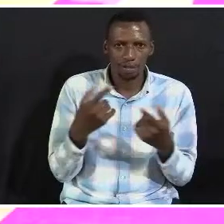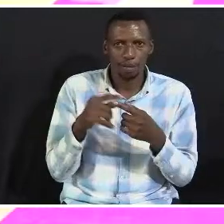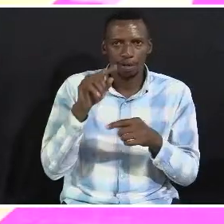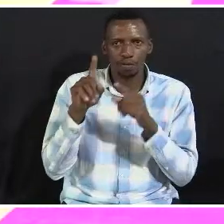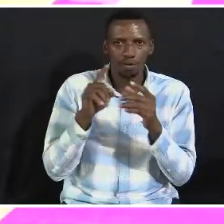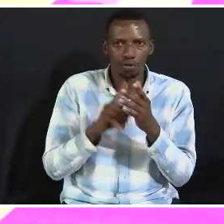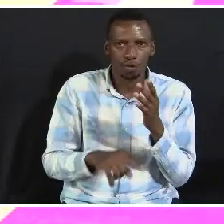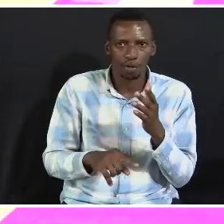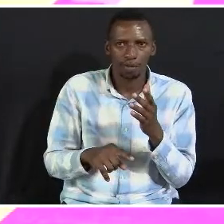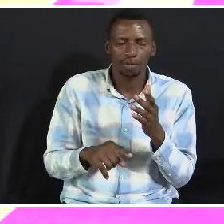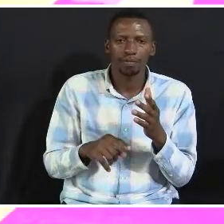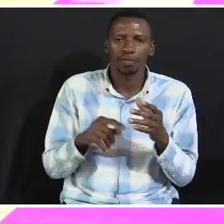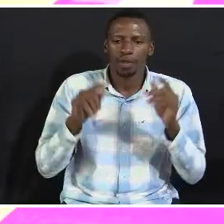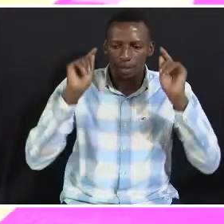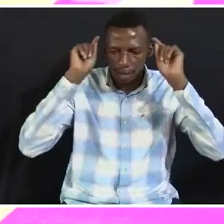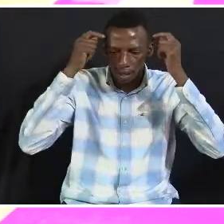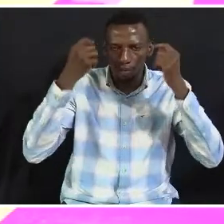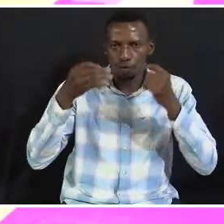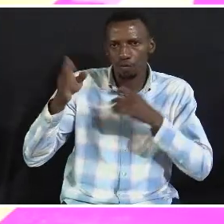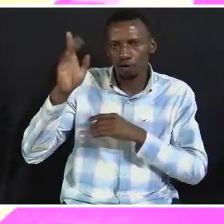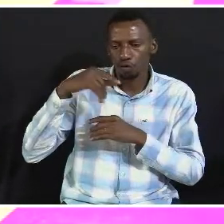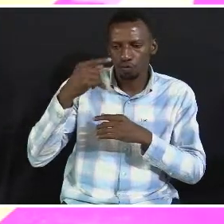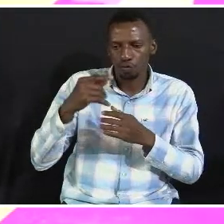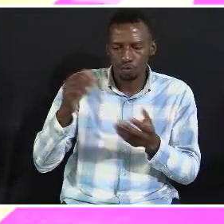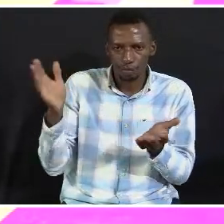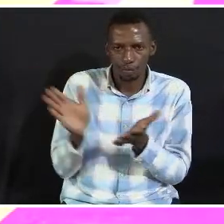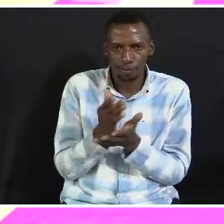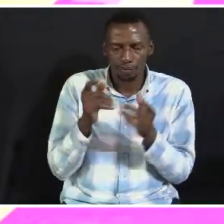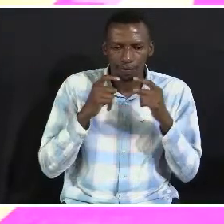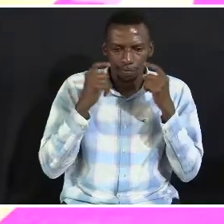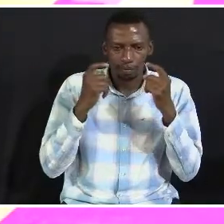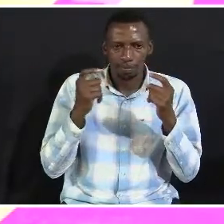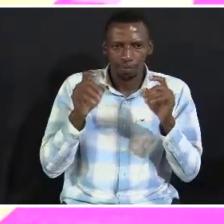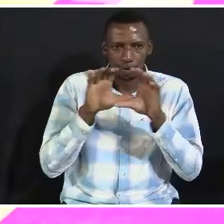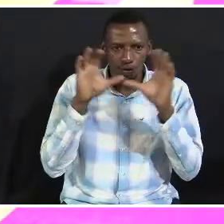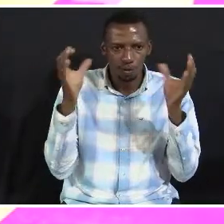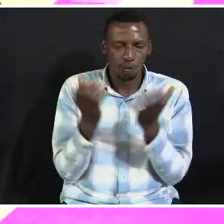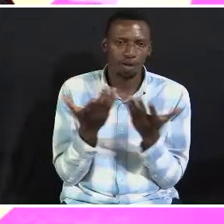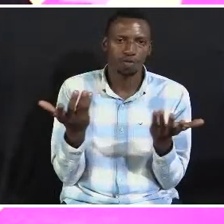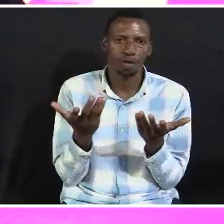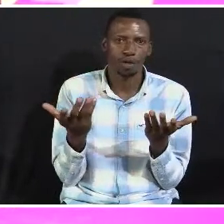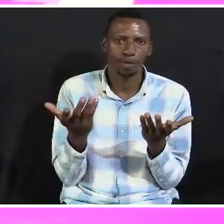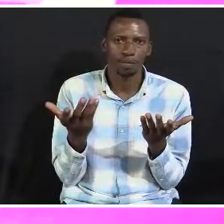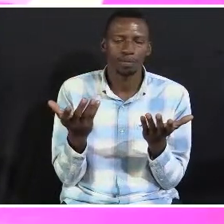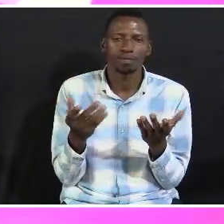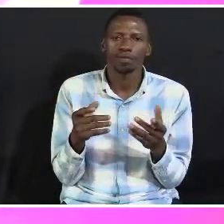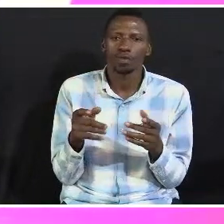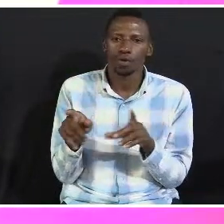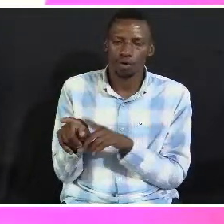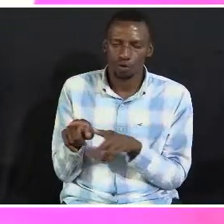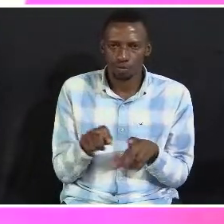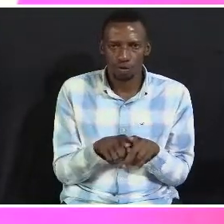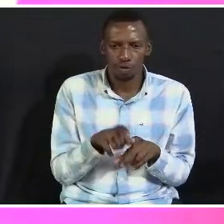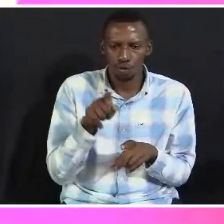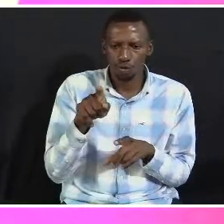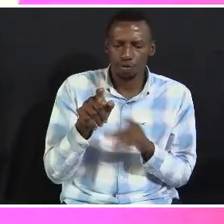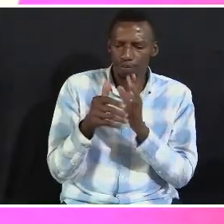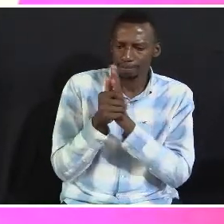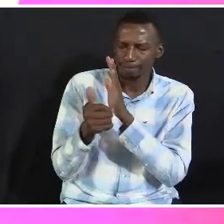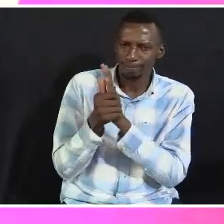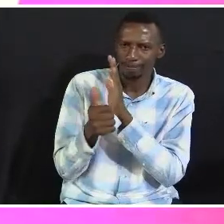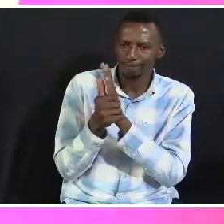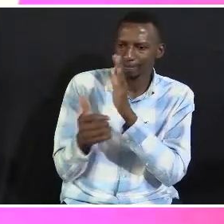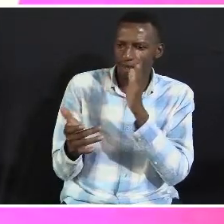where is the Lamb of God who takes away the sin of the world? You boast of being savvy in technology,